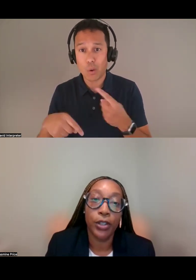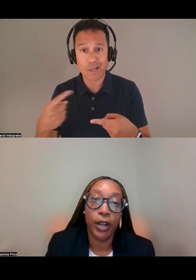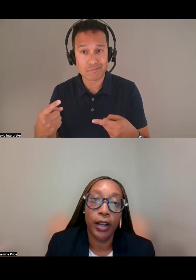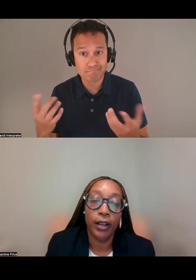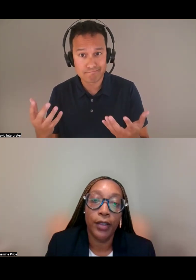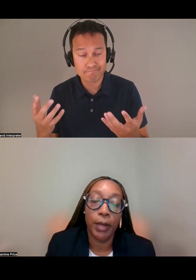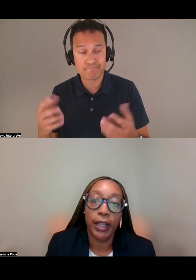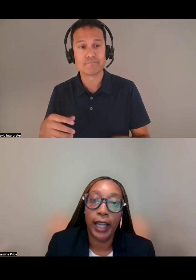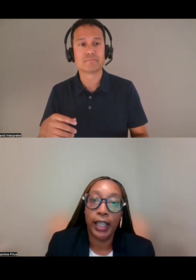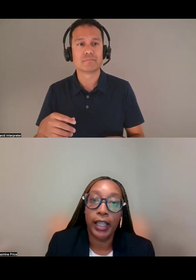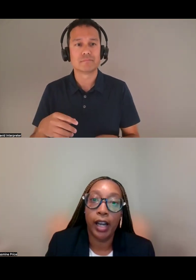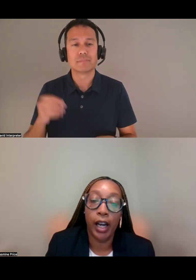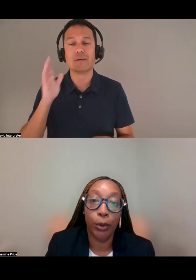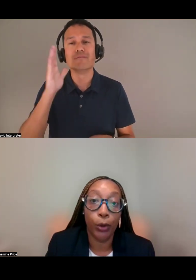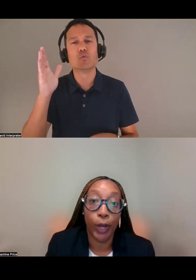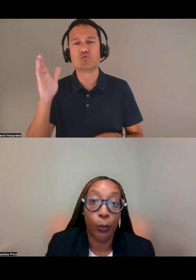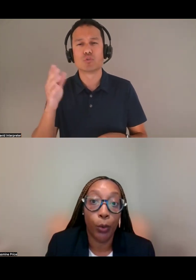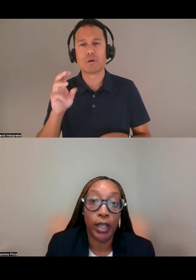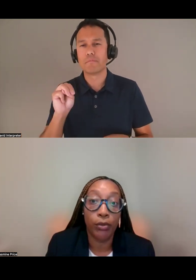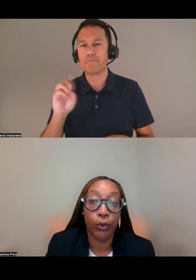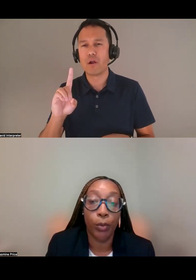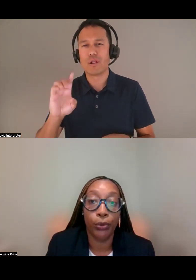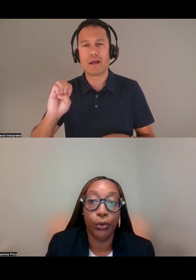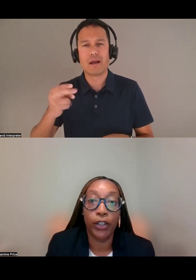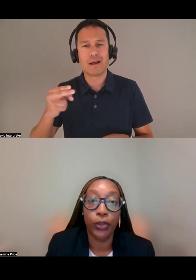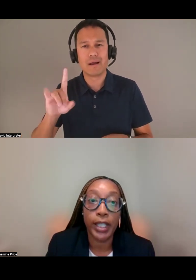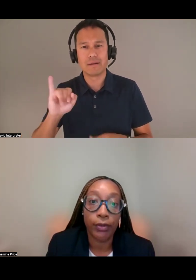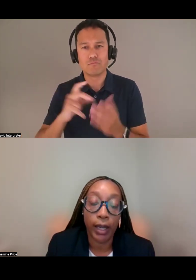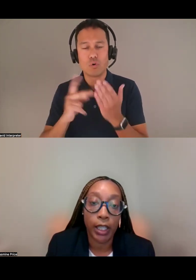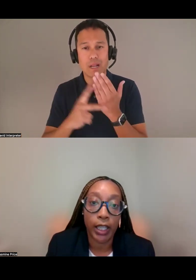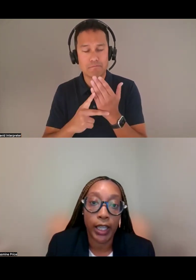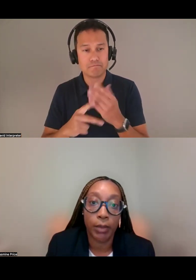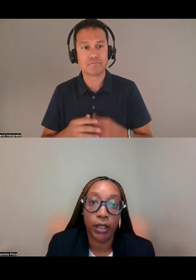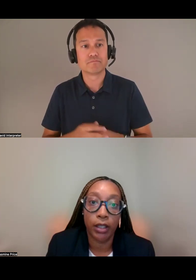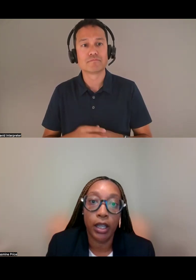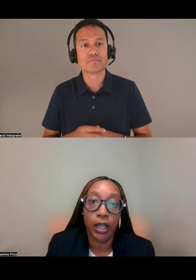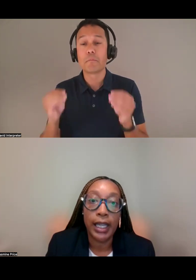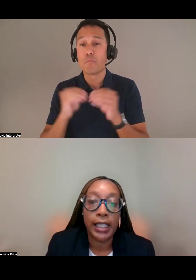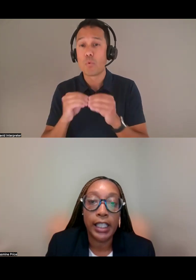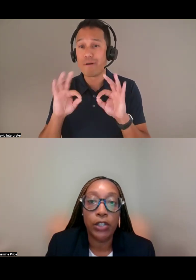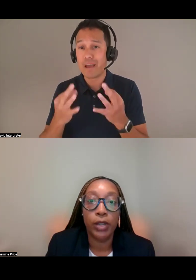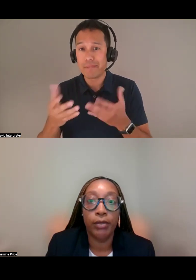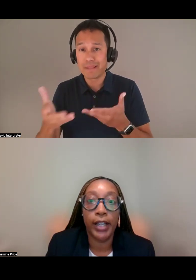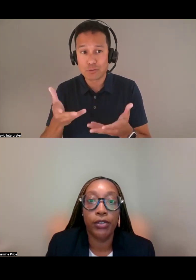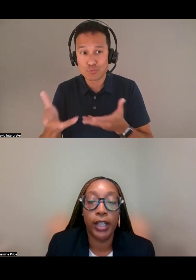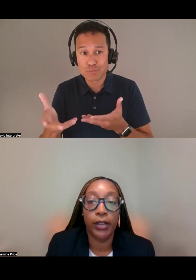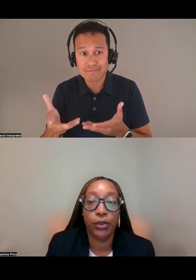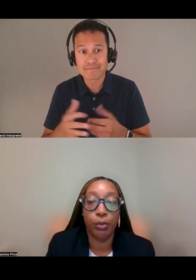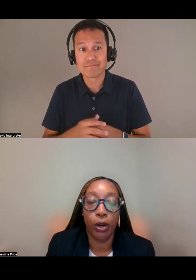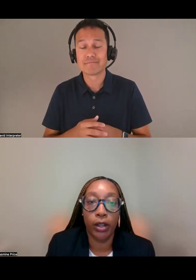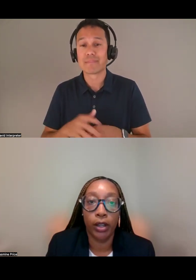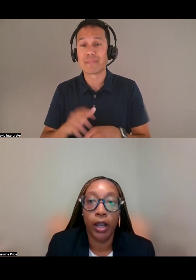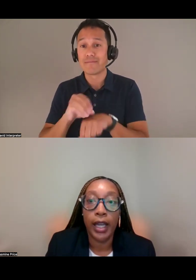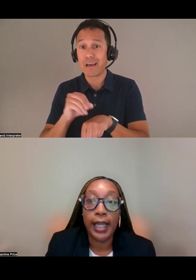The future of the Maryland EHDI program will be informed through increased family engagement, continued advisory